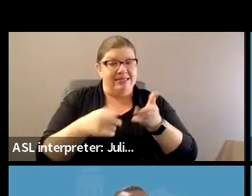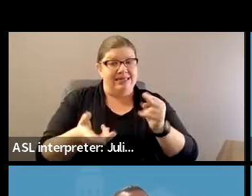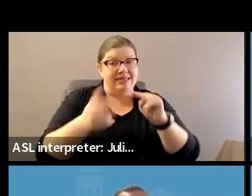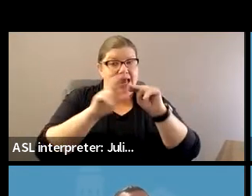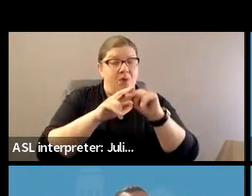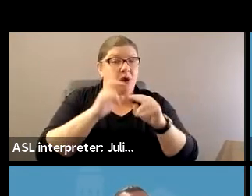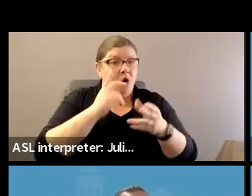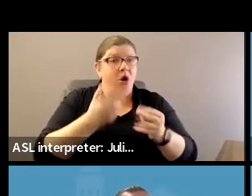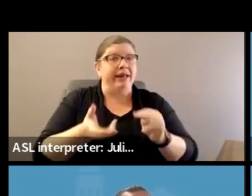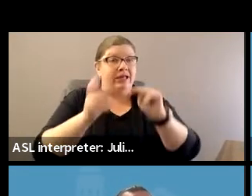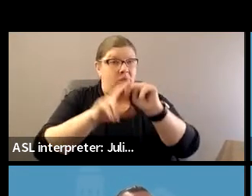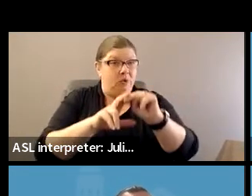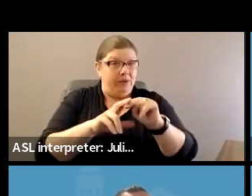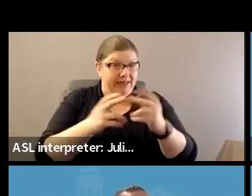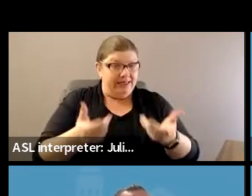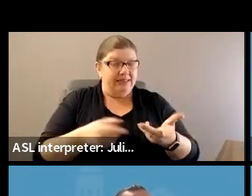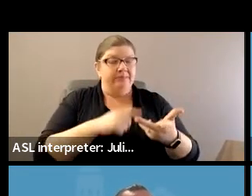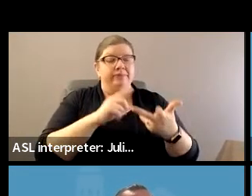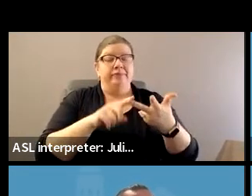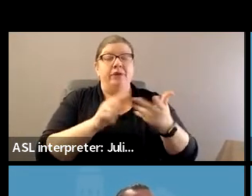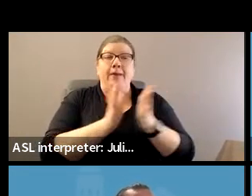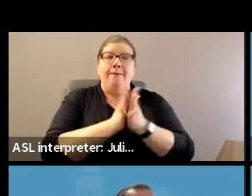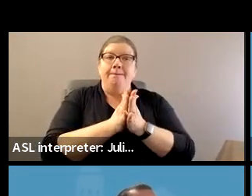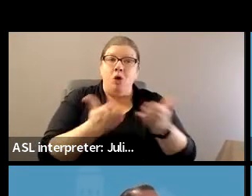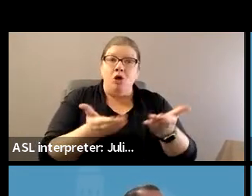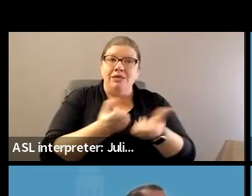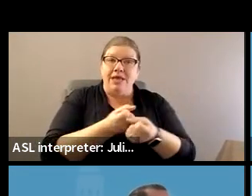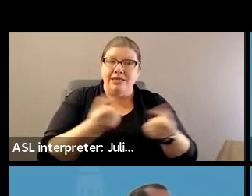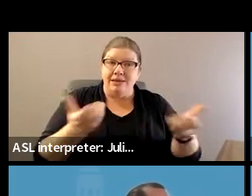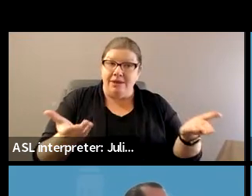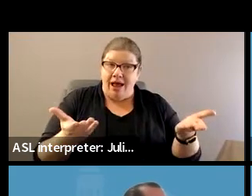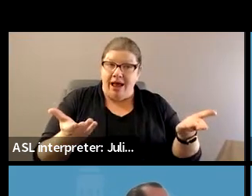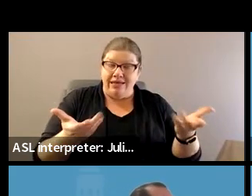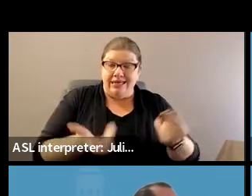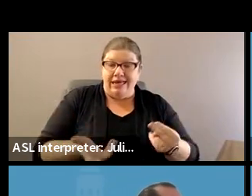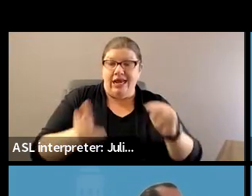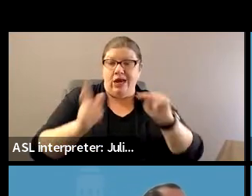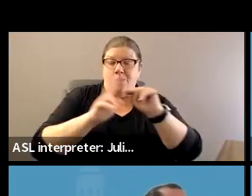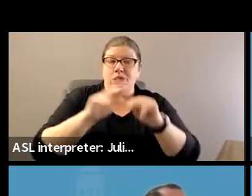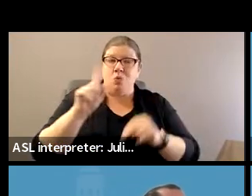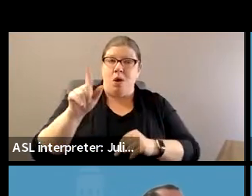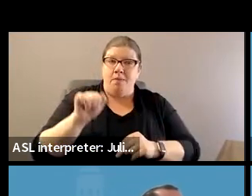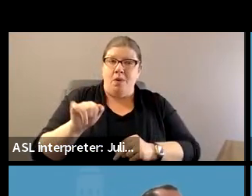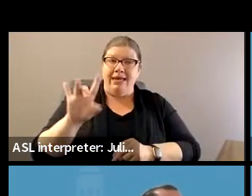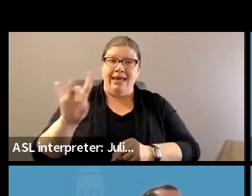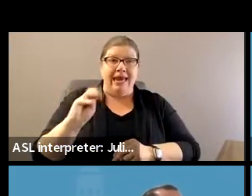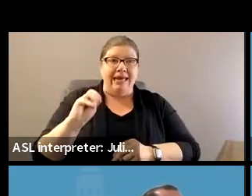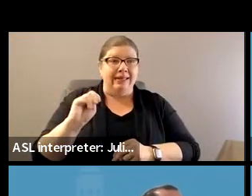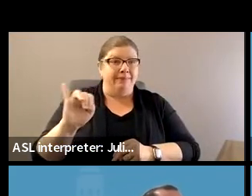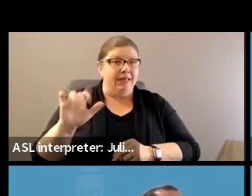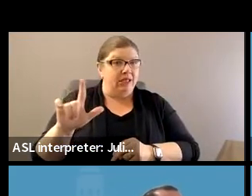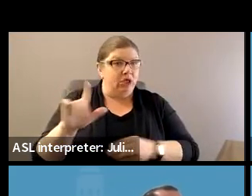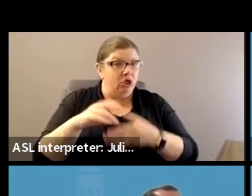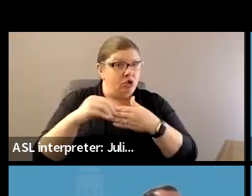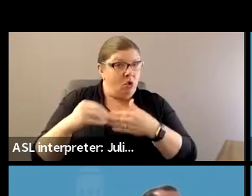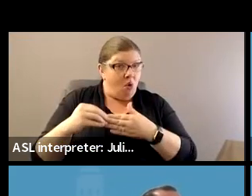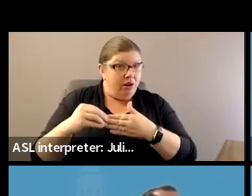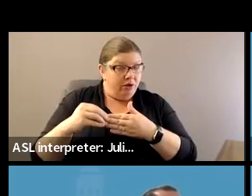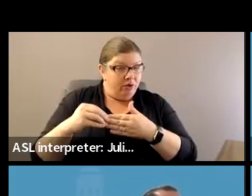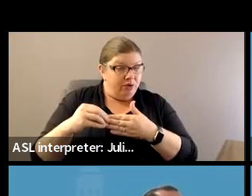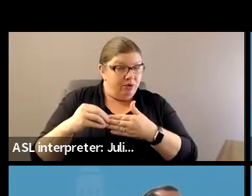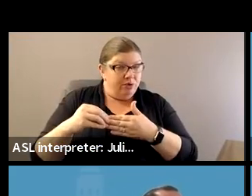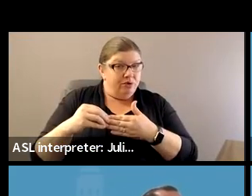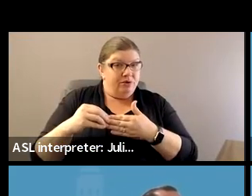an increase. And then I see books and supplies, an increase of $1.8 million